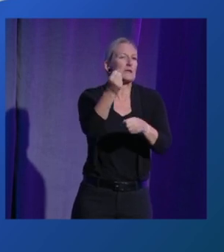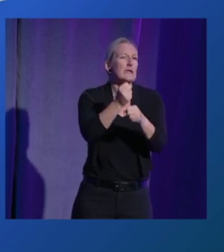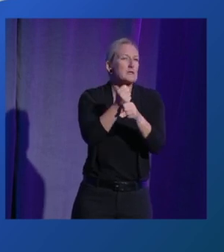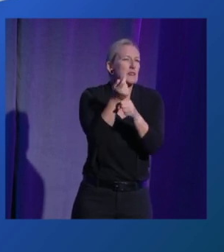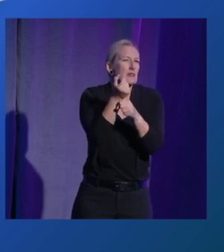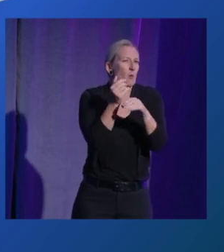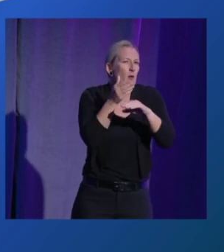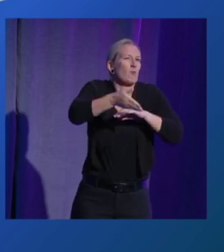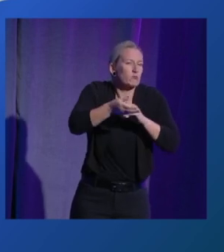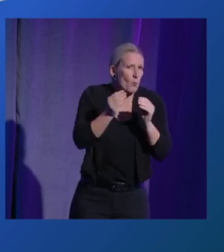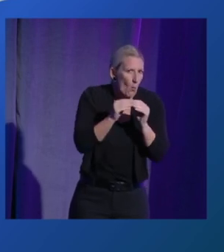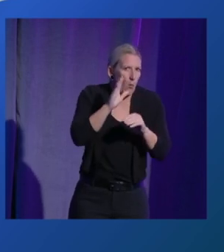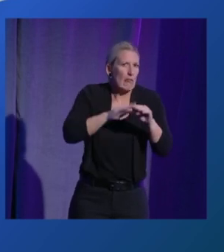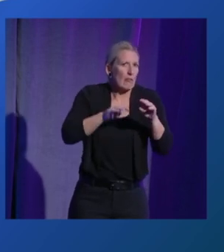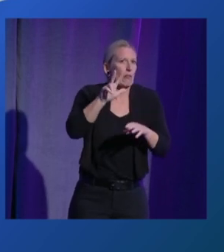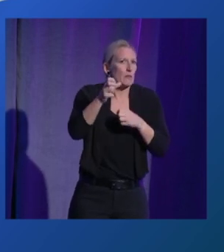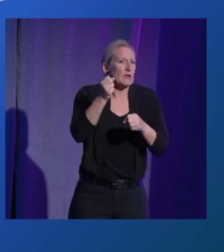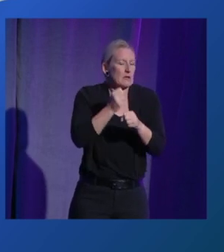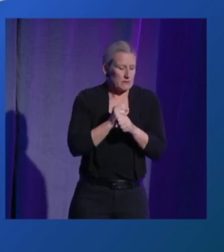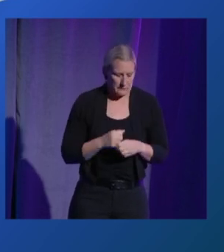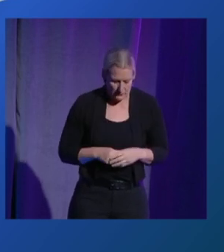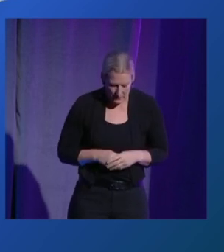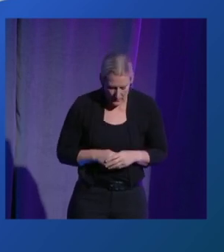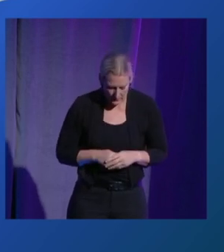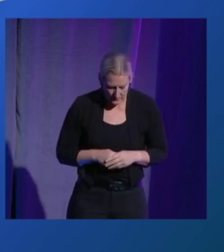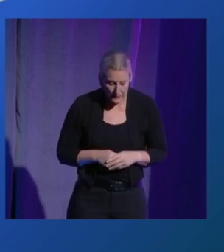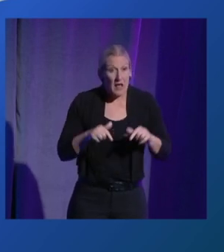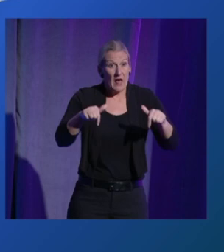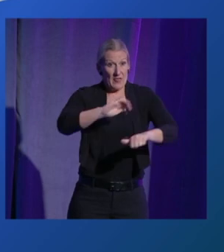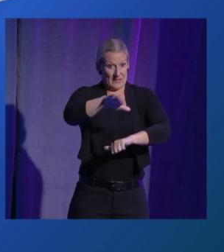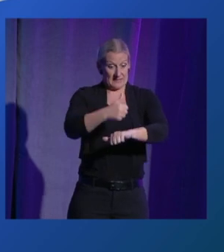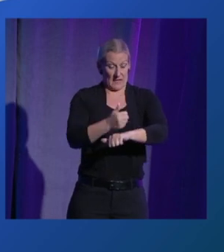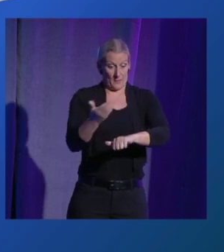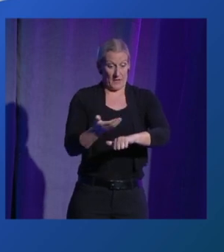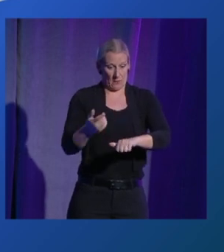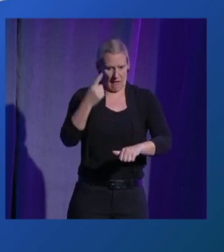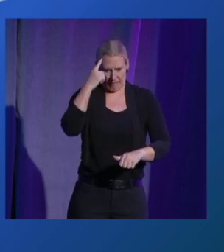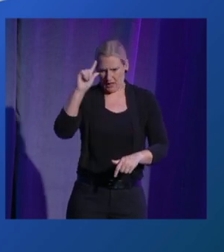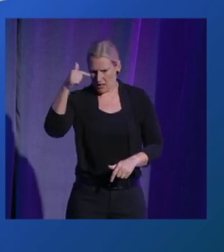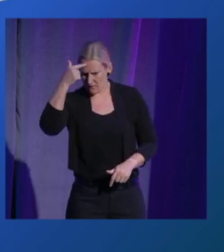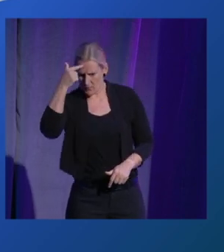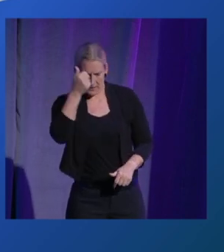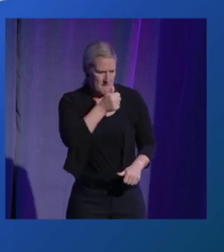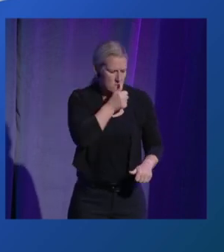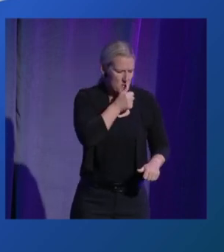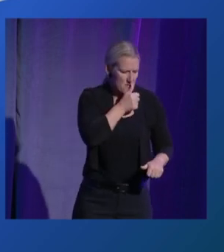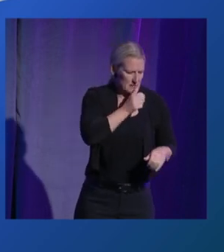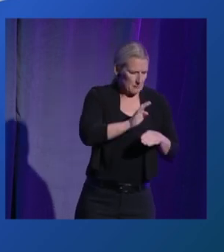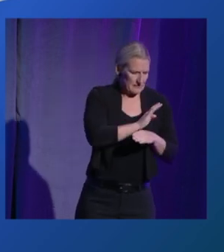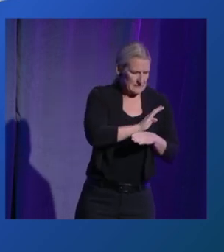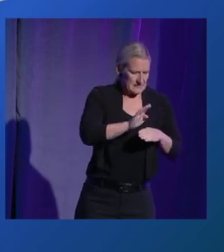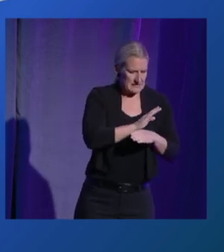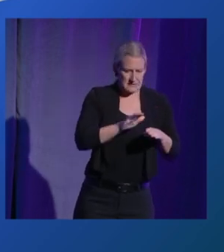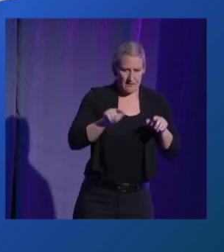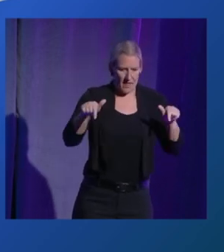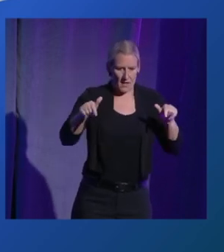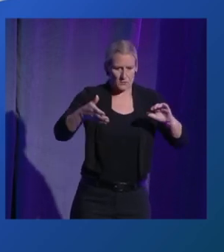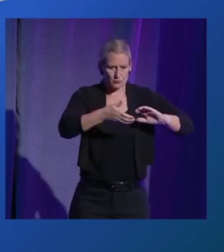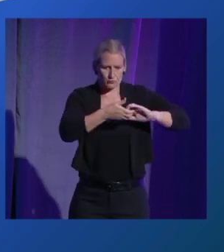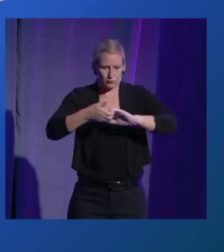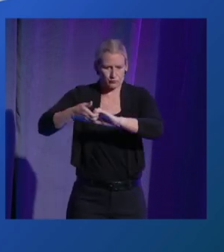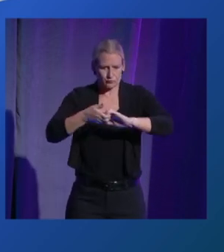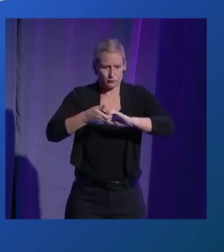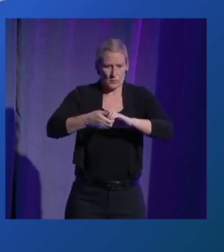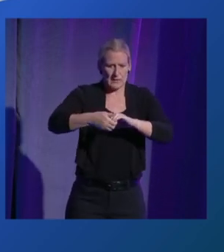unique like setup here the the the government private academic uh interaction it wasn't it wasn't this